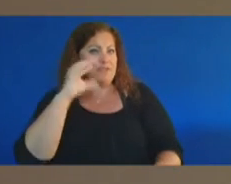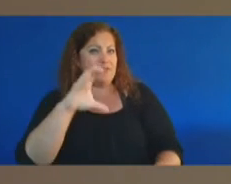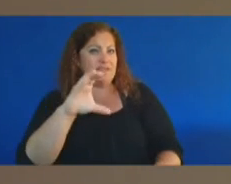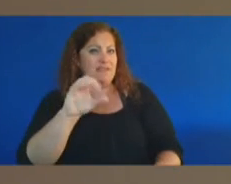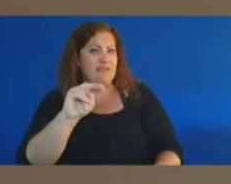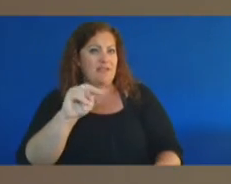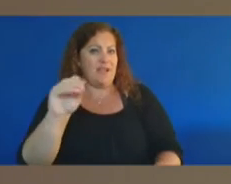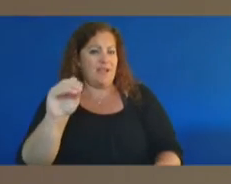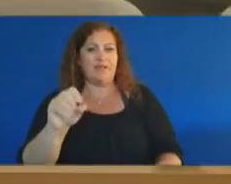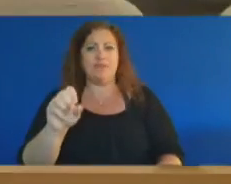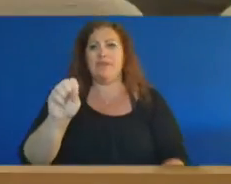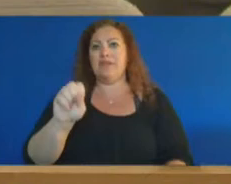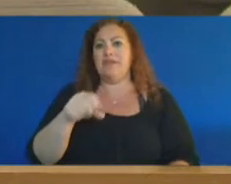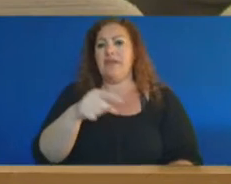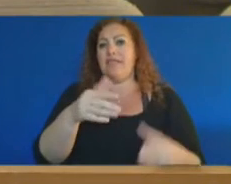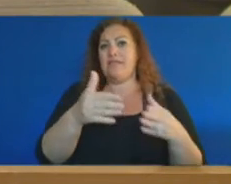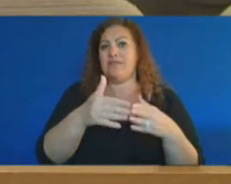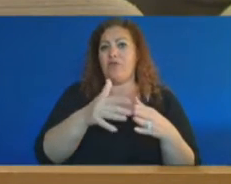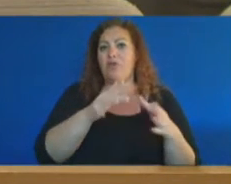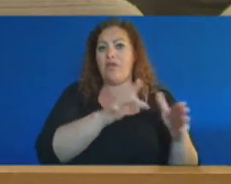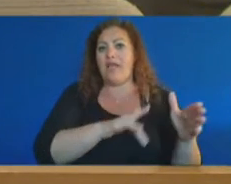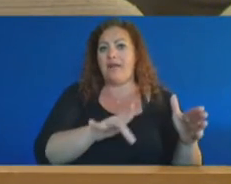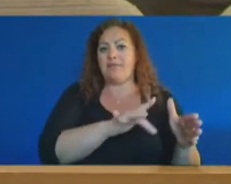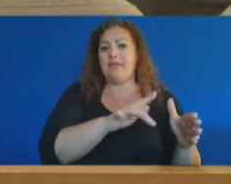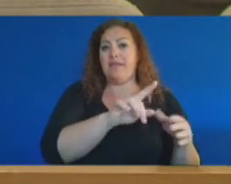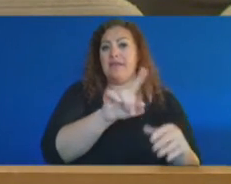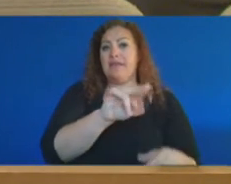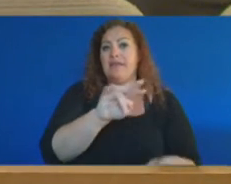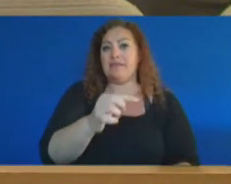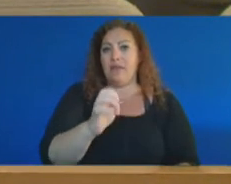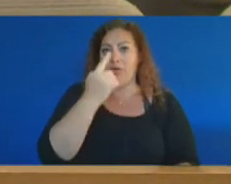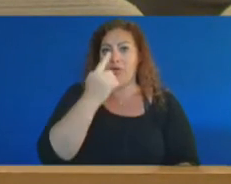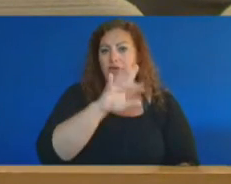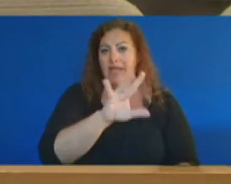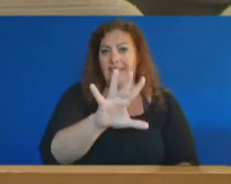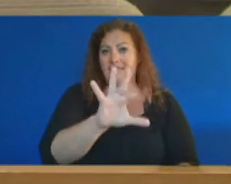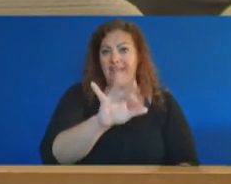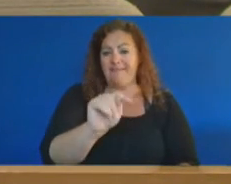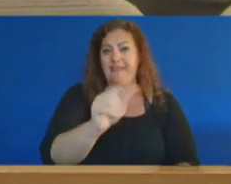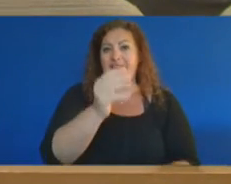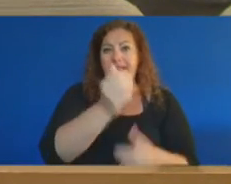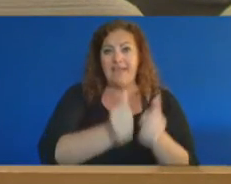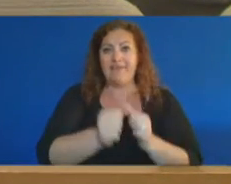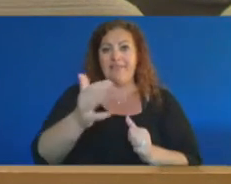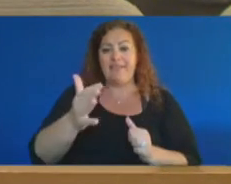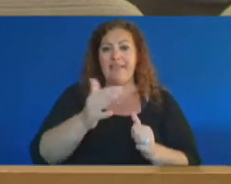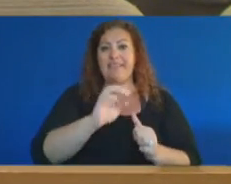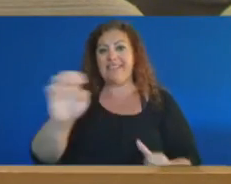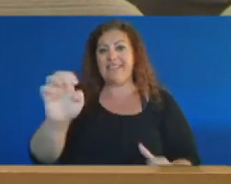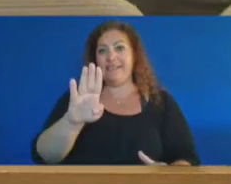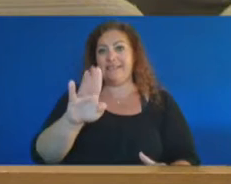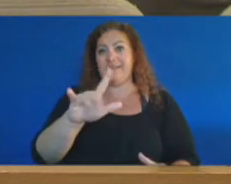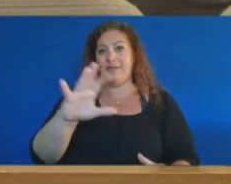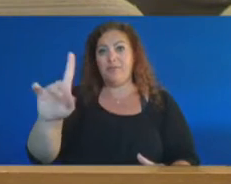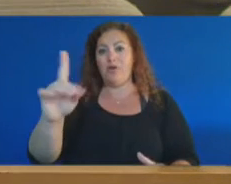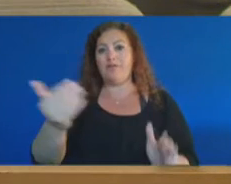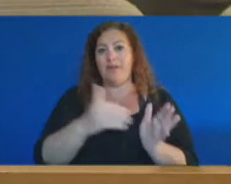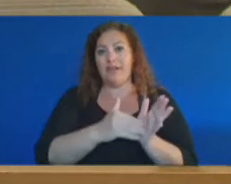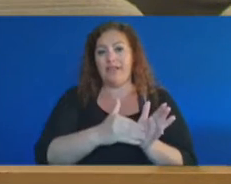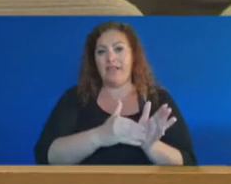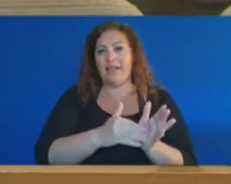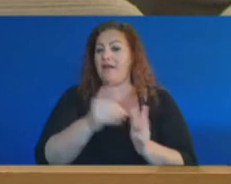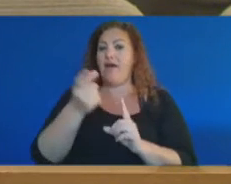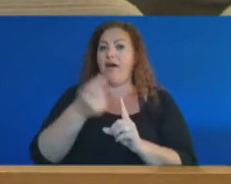know this corner here that is empty is zoned for 85 ft of height and everything else going down the East Boulevard Corridor again